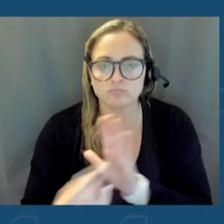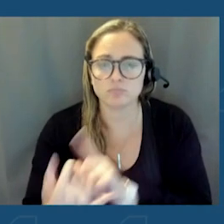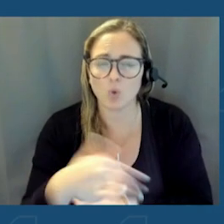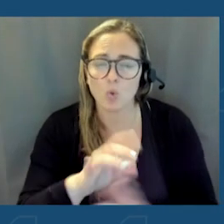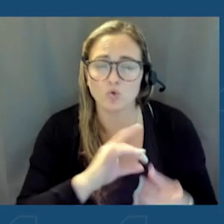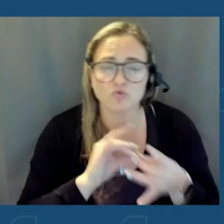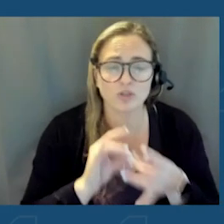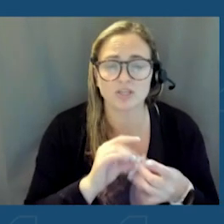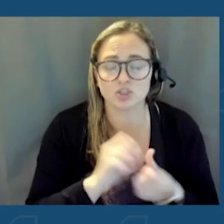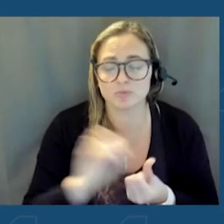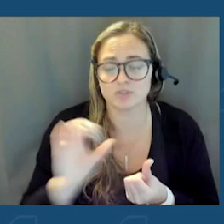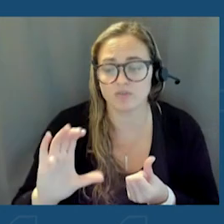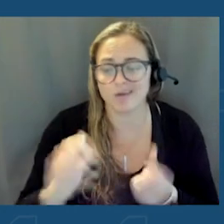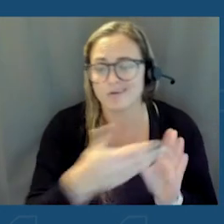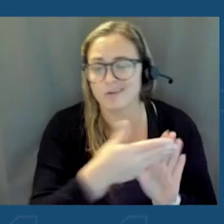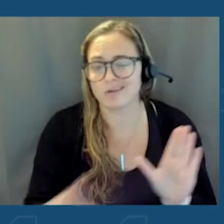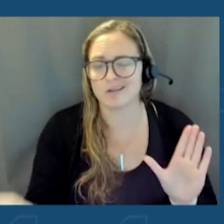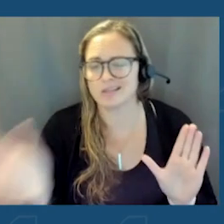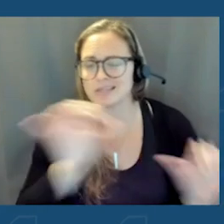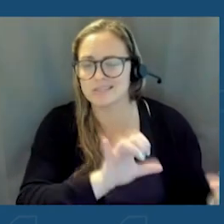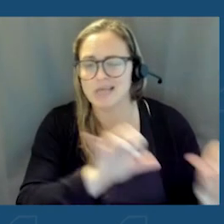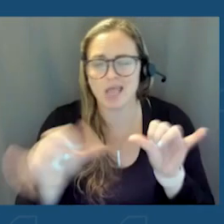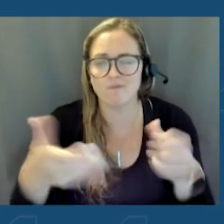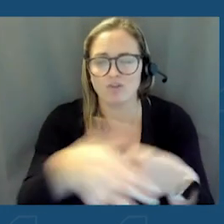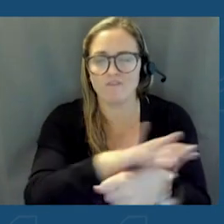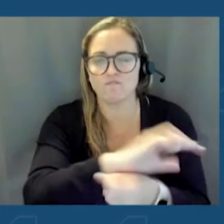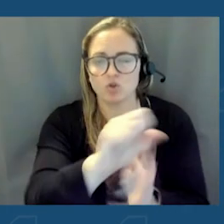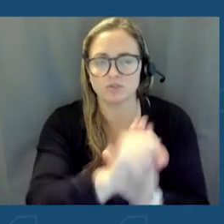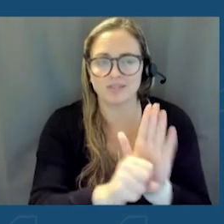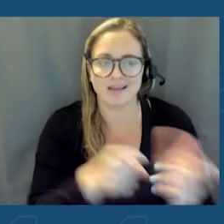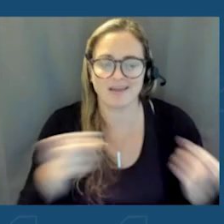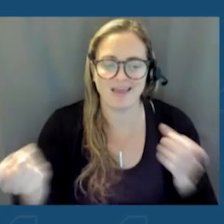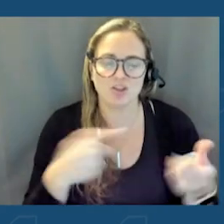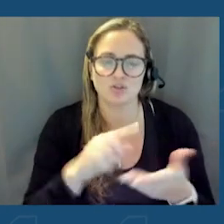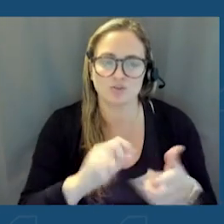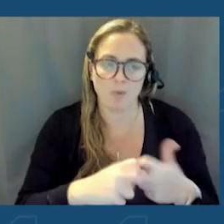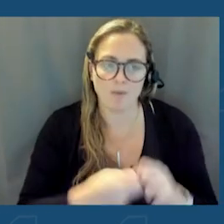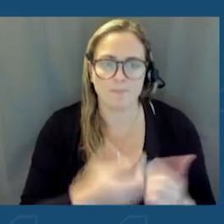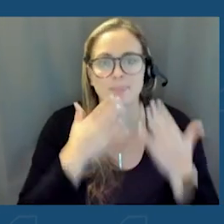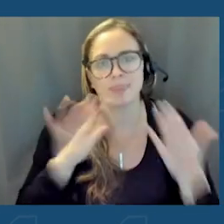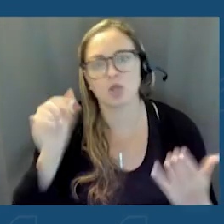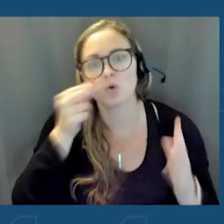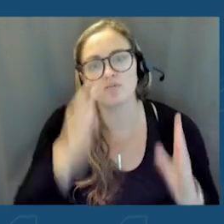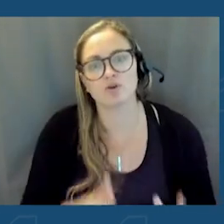County across the state and get a handle on this problem. Thank you very much, Governor.